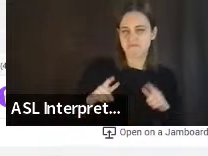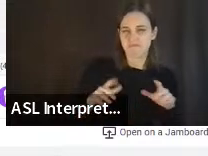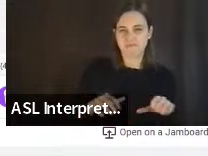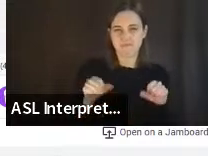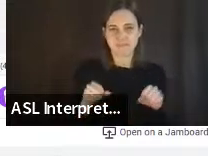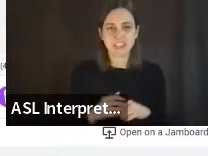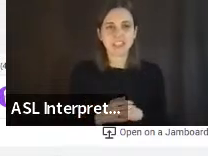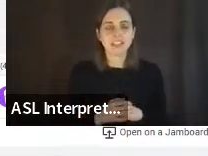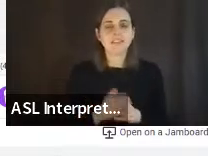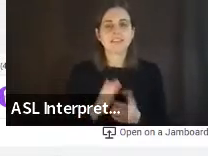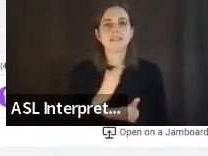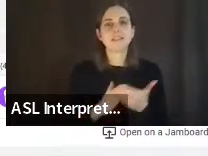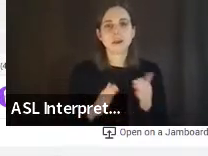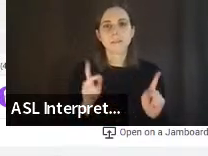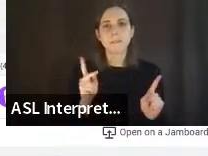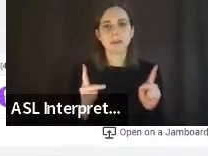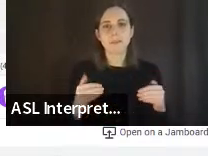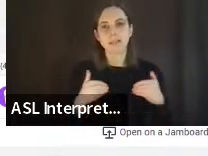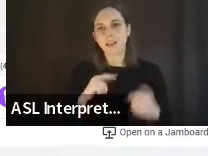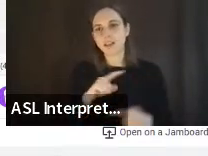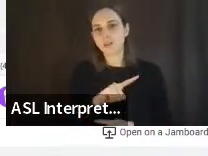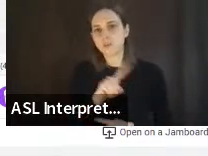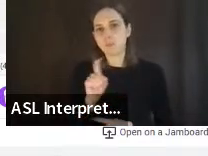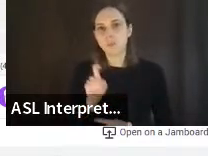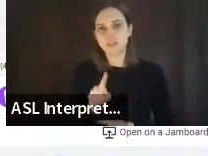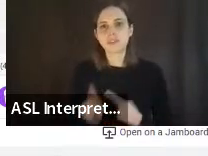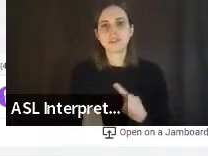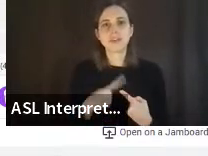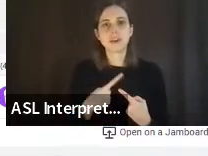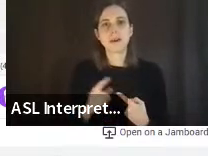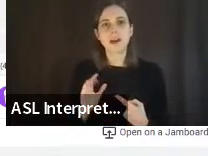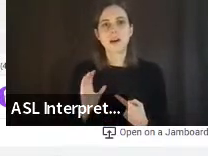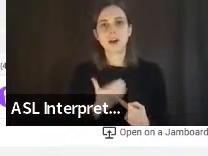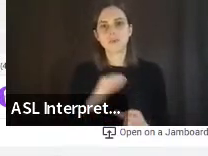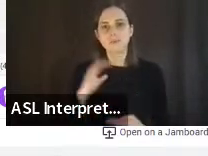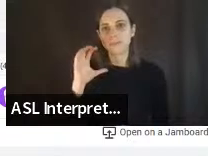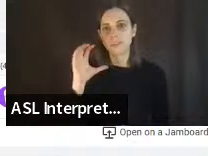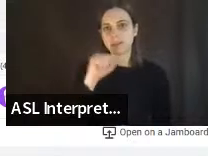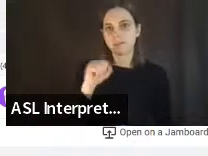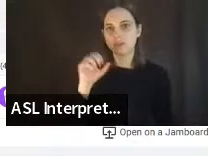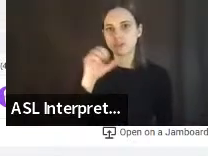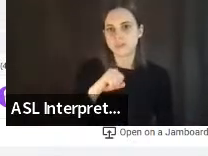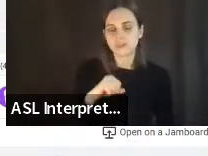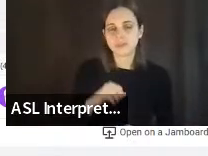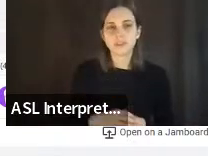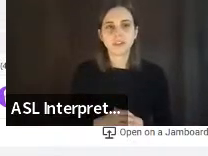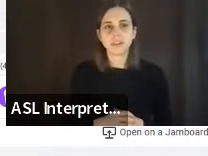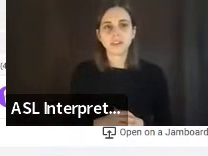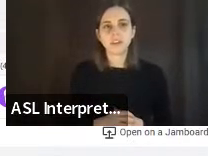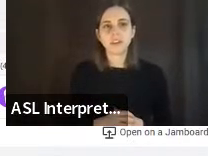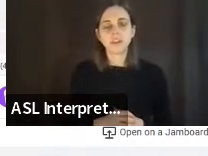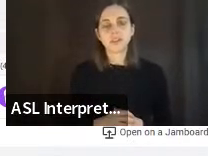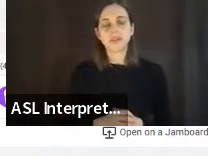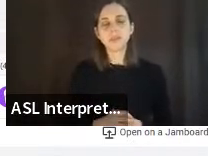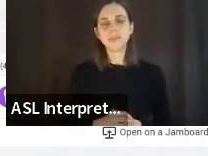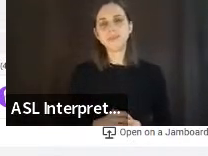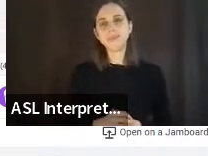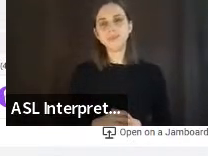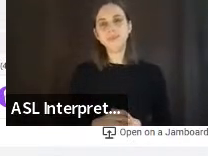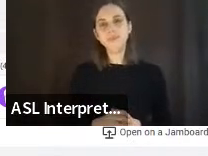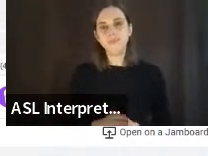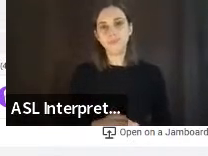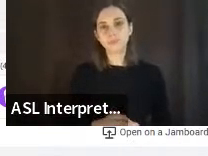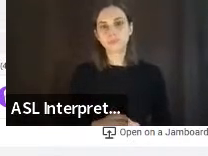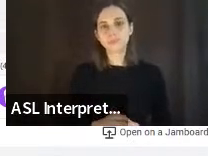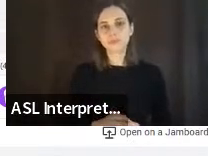some questions about what the assumptions were, whether there was an option